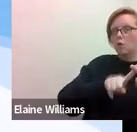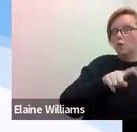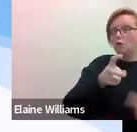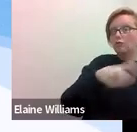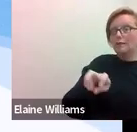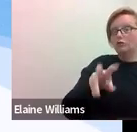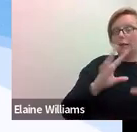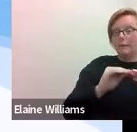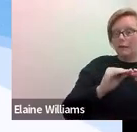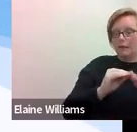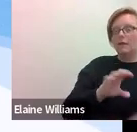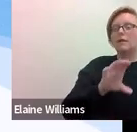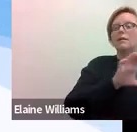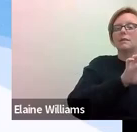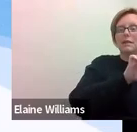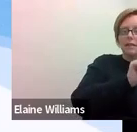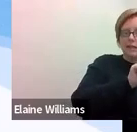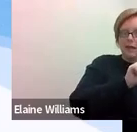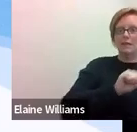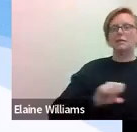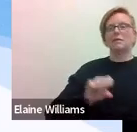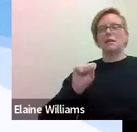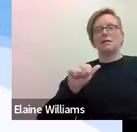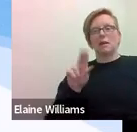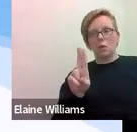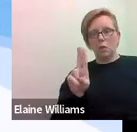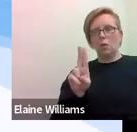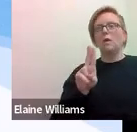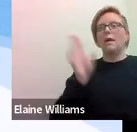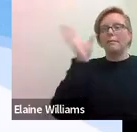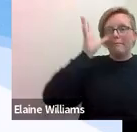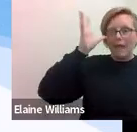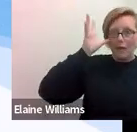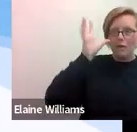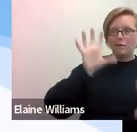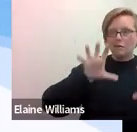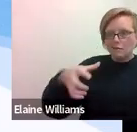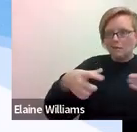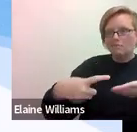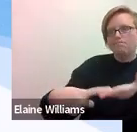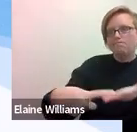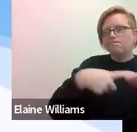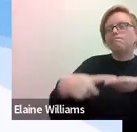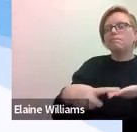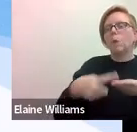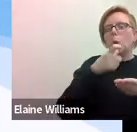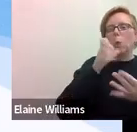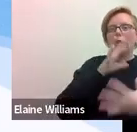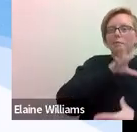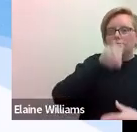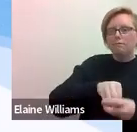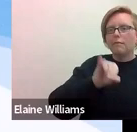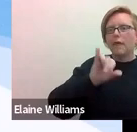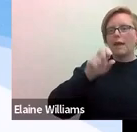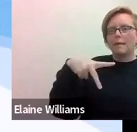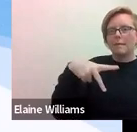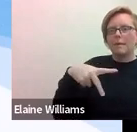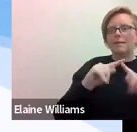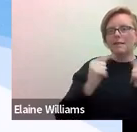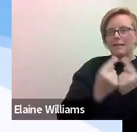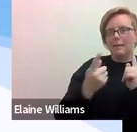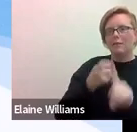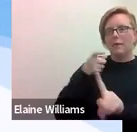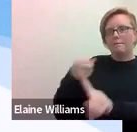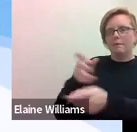site and the SAU will jointly, with input from the parent, determine who will be the members of the IEP team. Both the